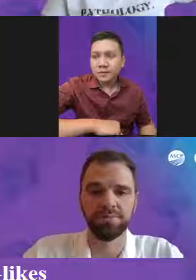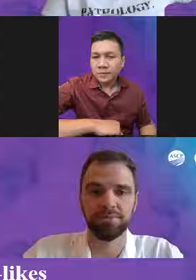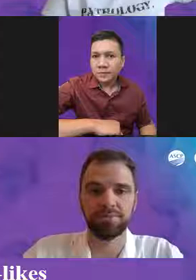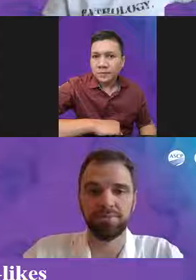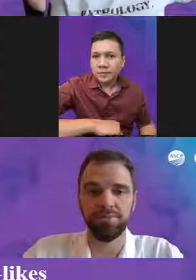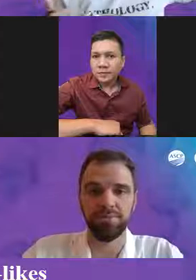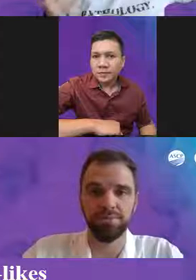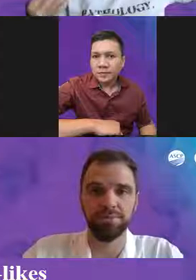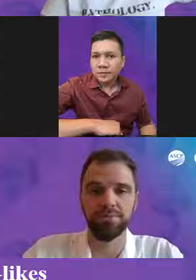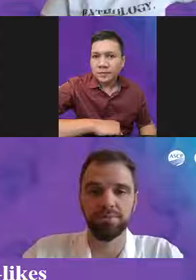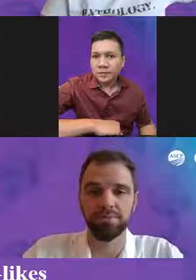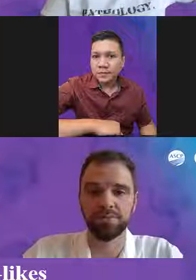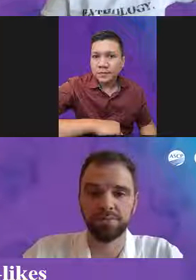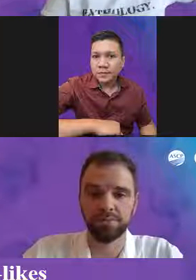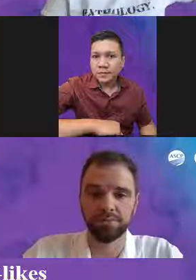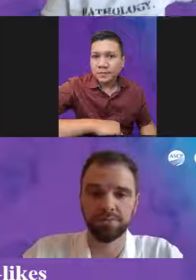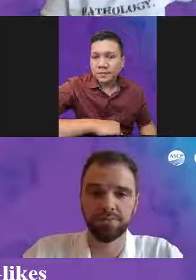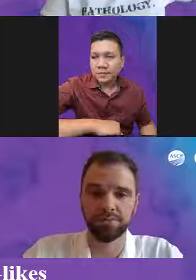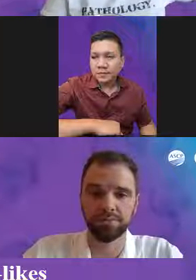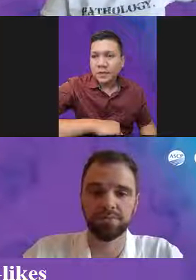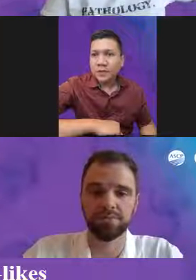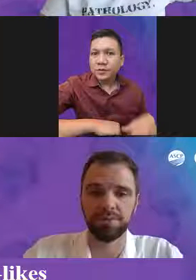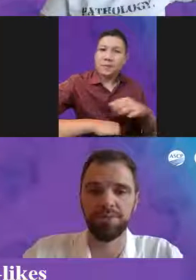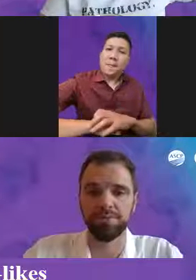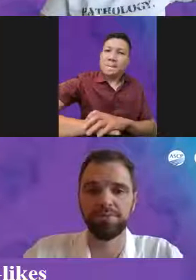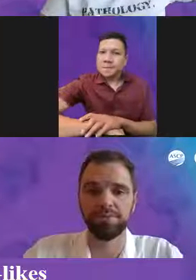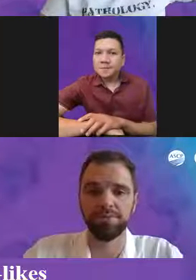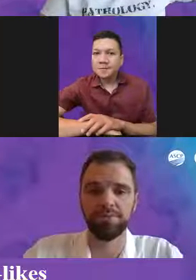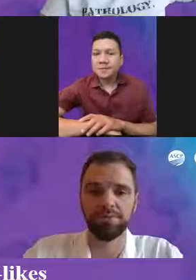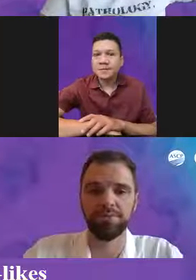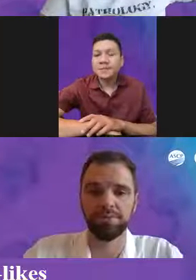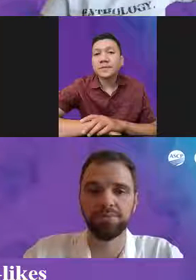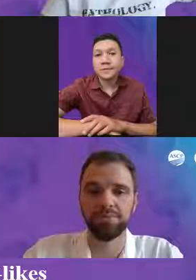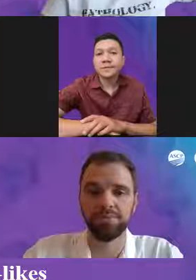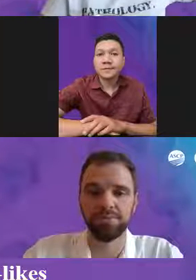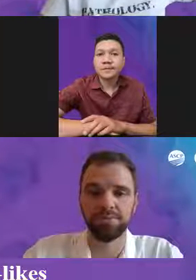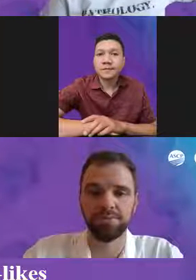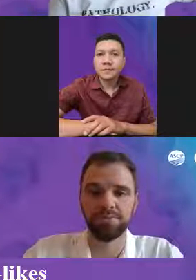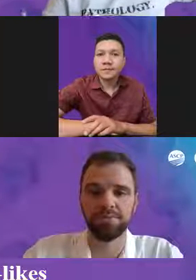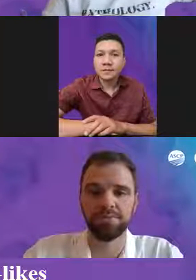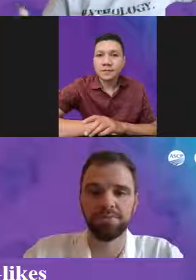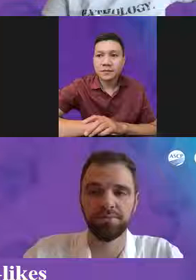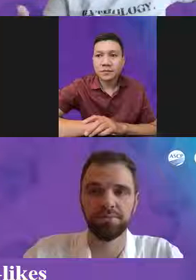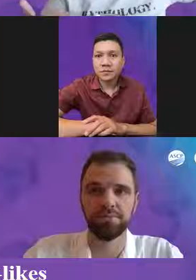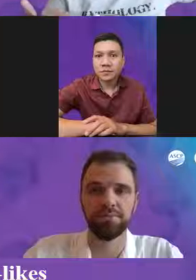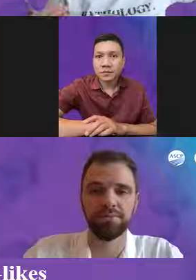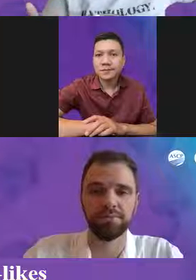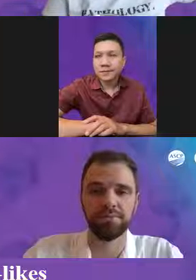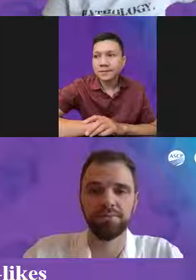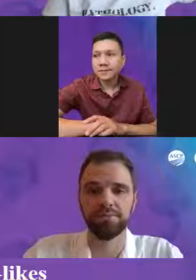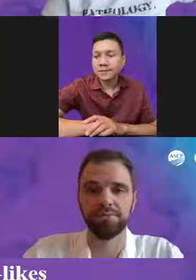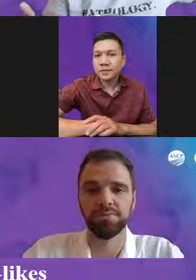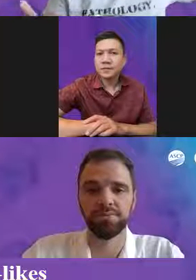identify in blood banking when we were doing that testing. So there are ways that hematology and blood banking